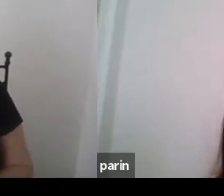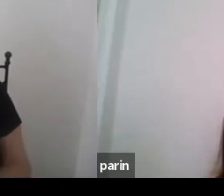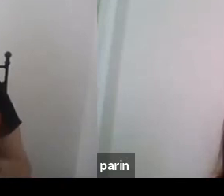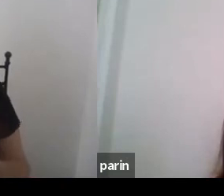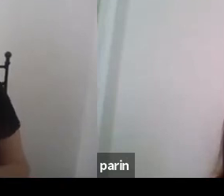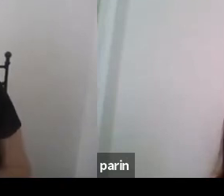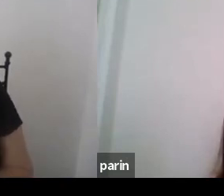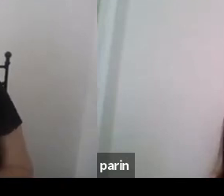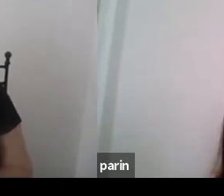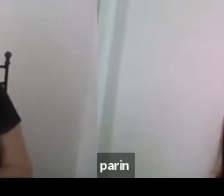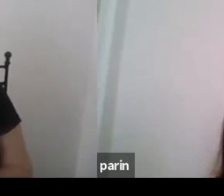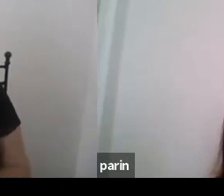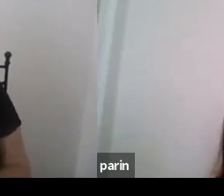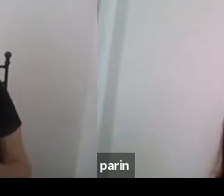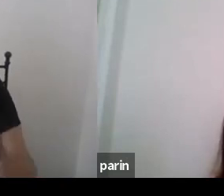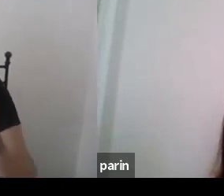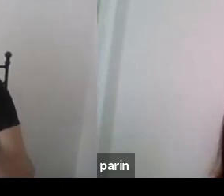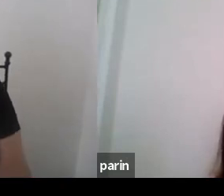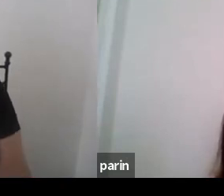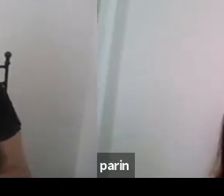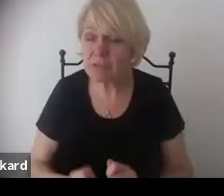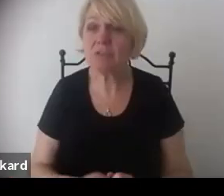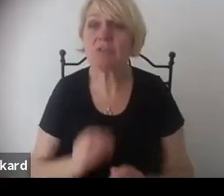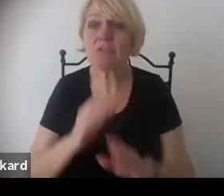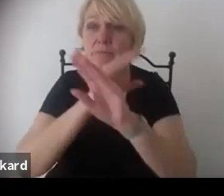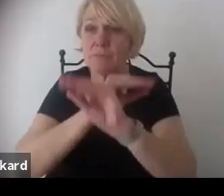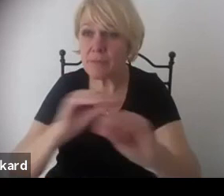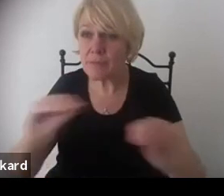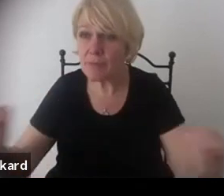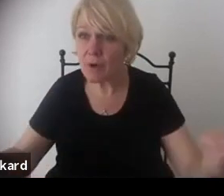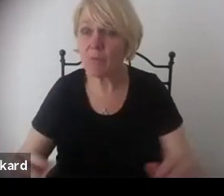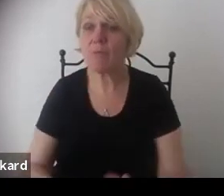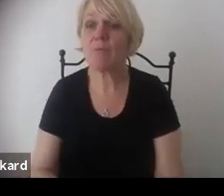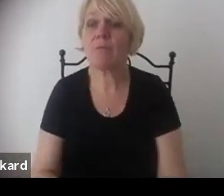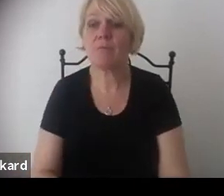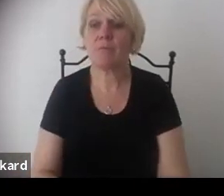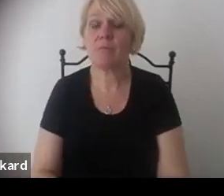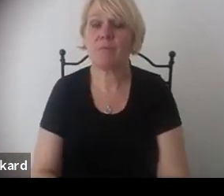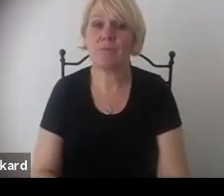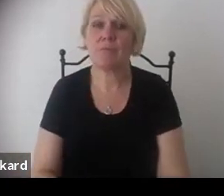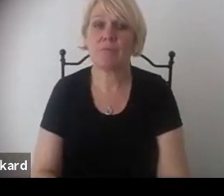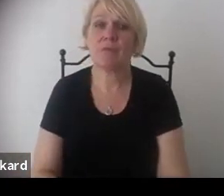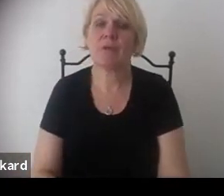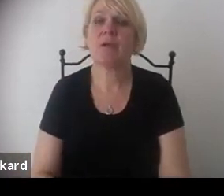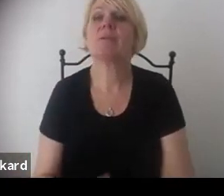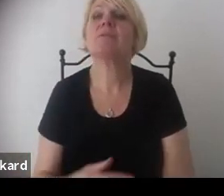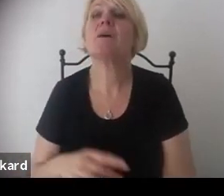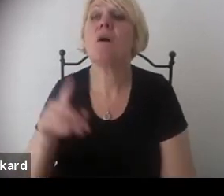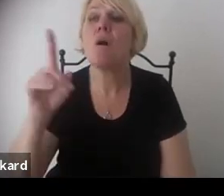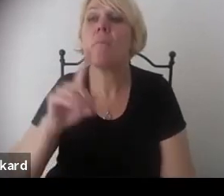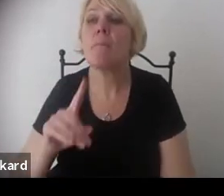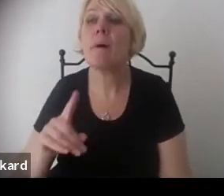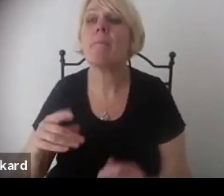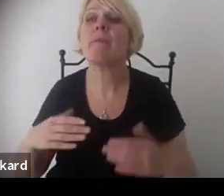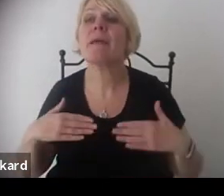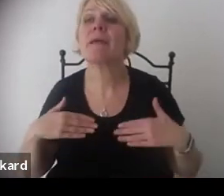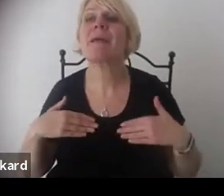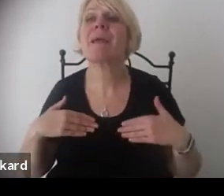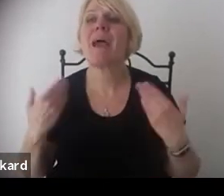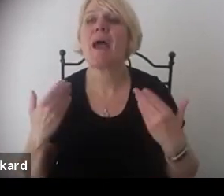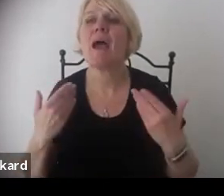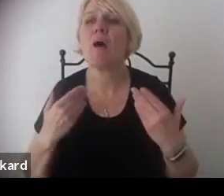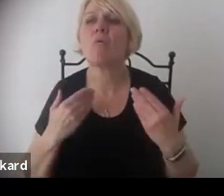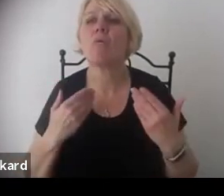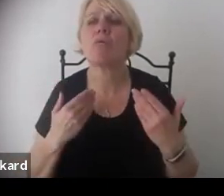to mention, apart from thank you to everyone, was we are looking to have a call for public health in a couple of weeks, I think